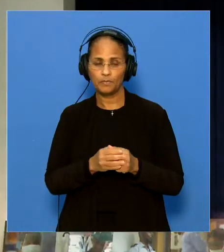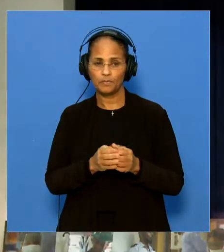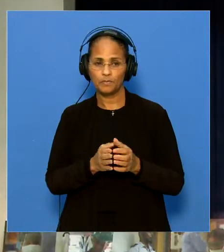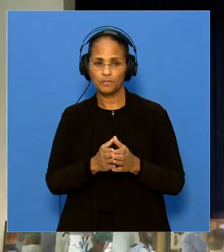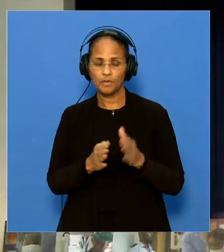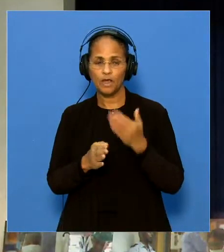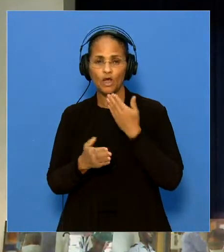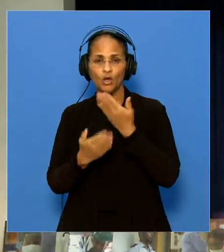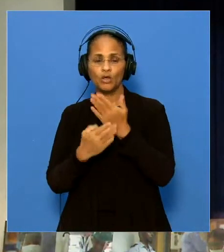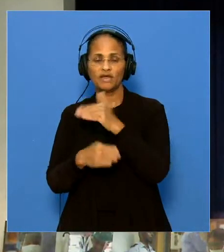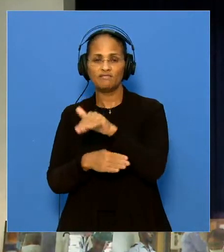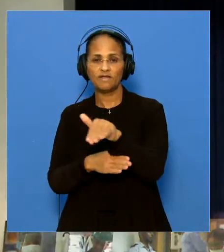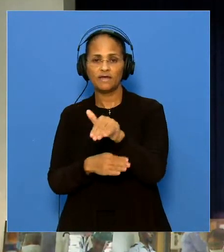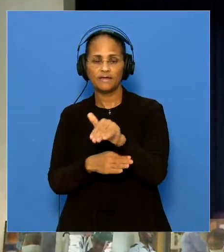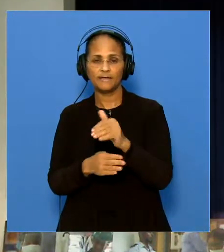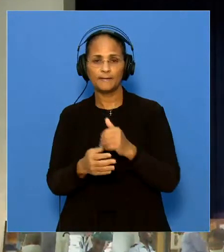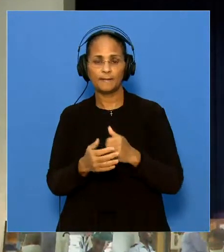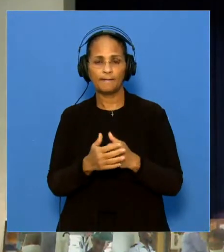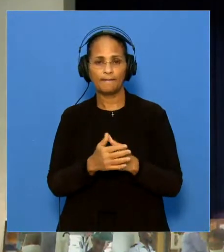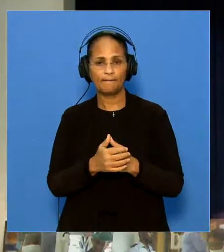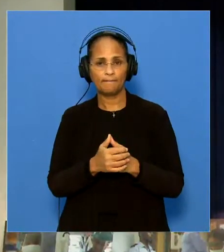Good evening.